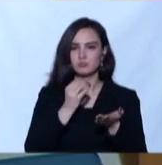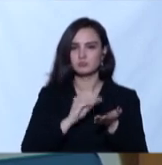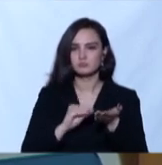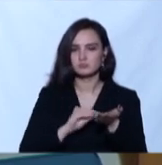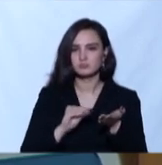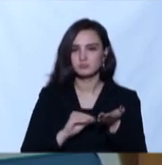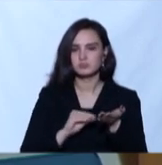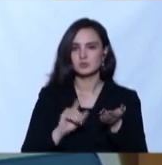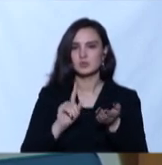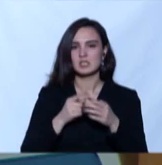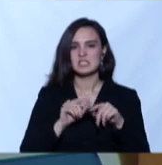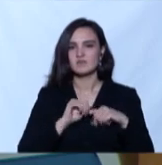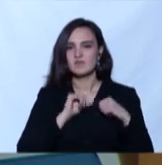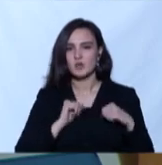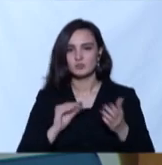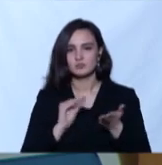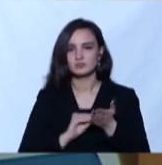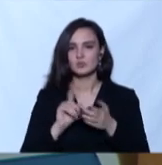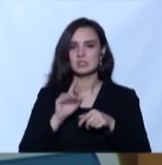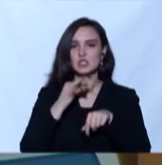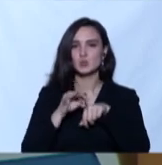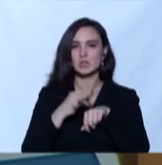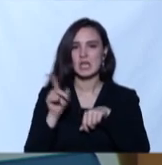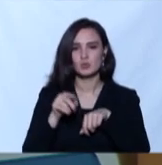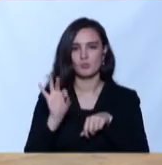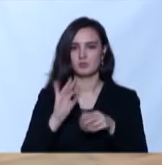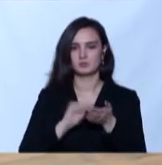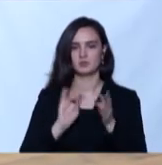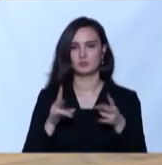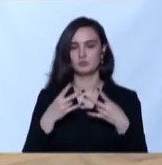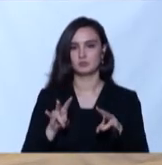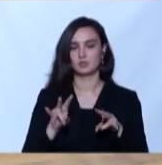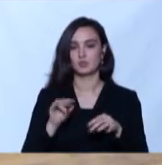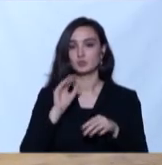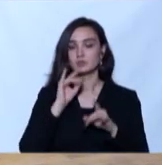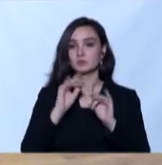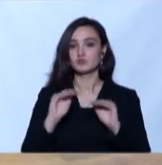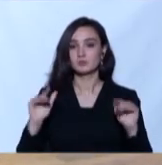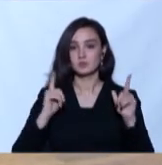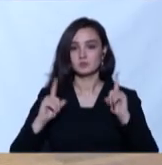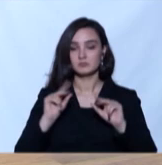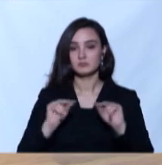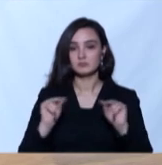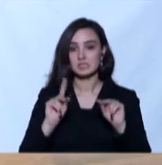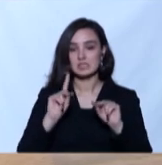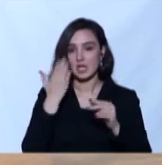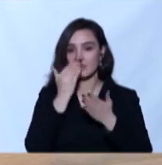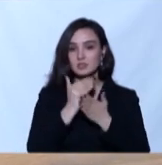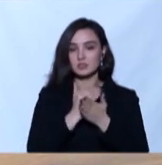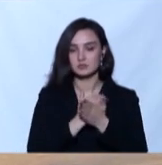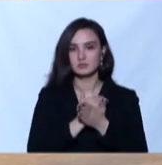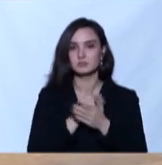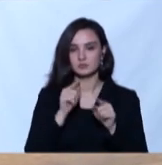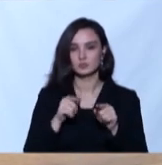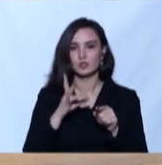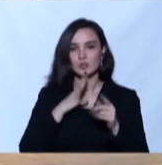or romantic. Wanted just a nice... He wanted to teach children some moral lessons in ways that they